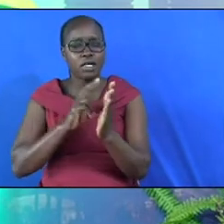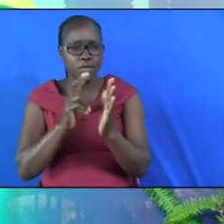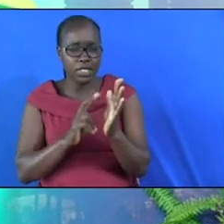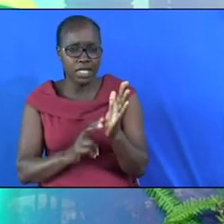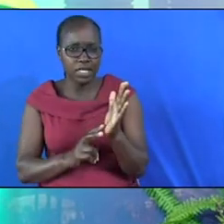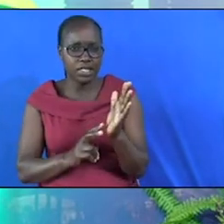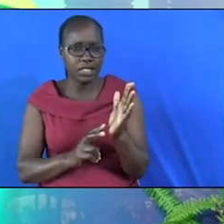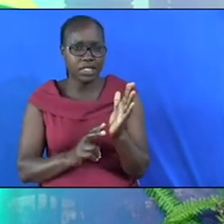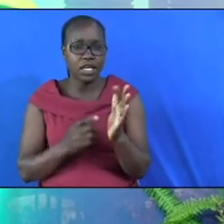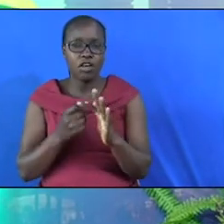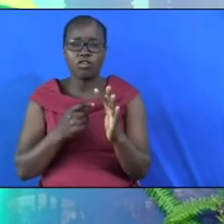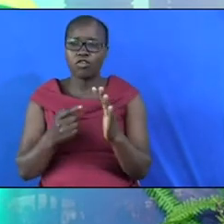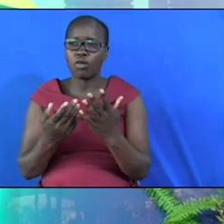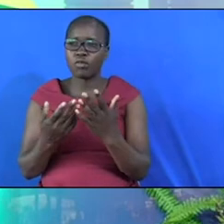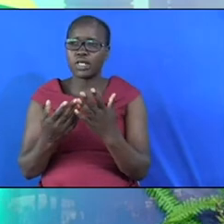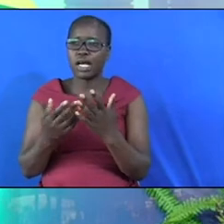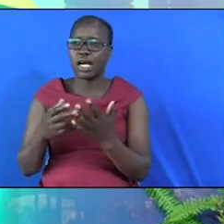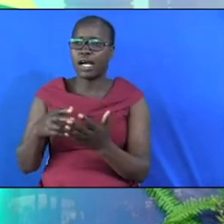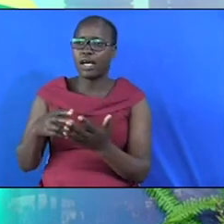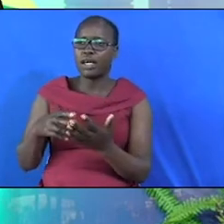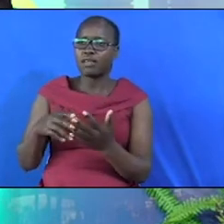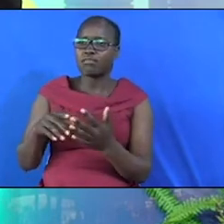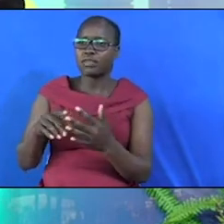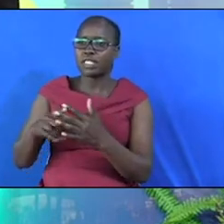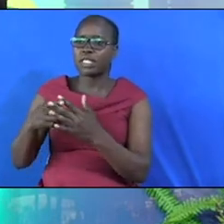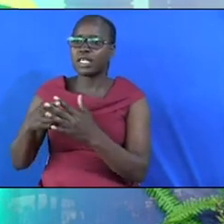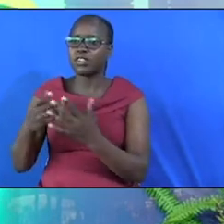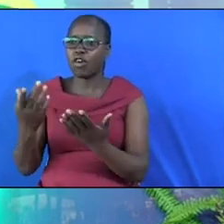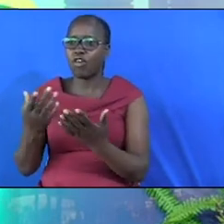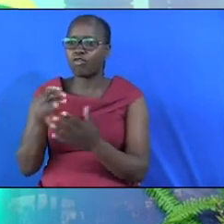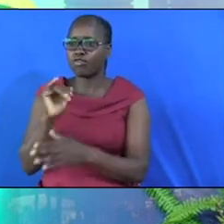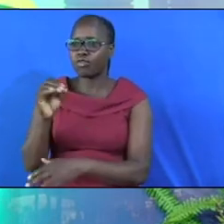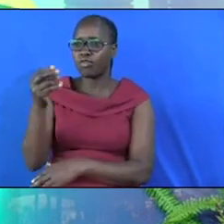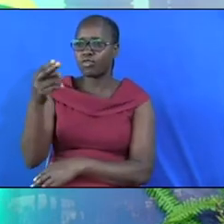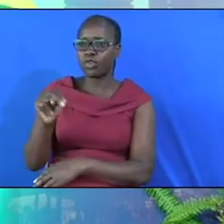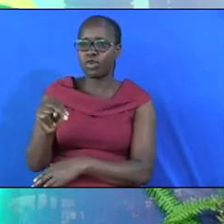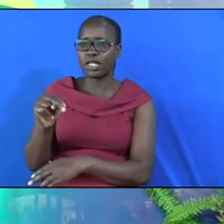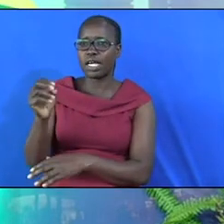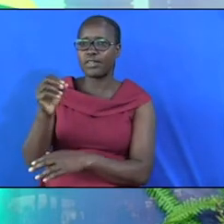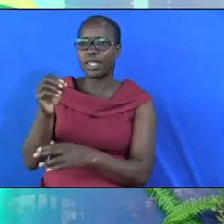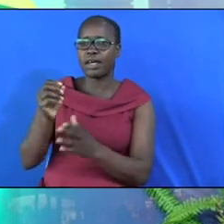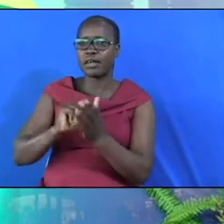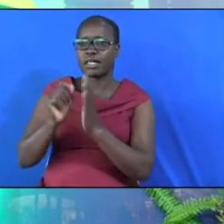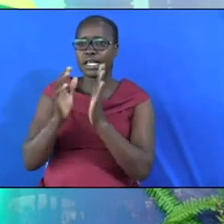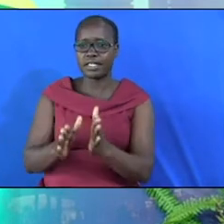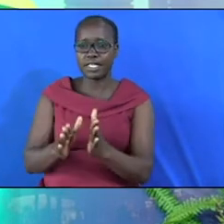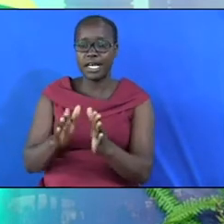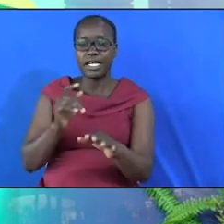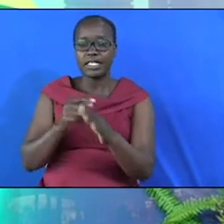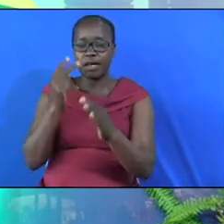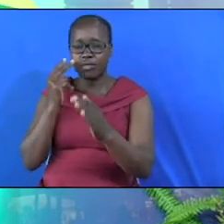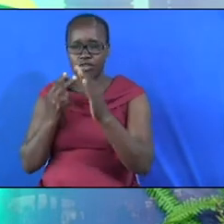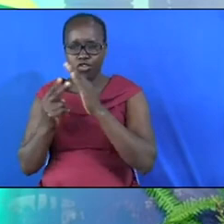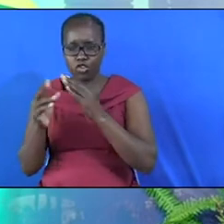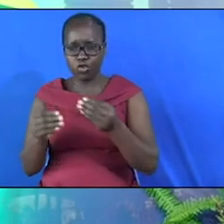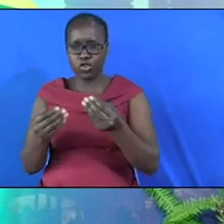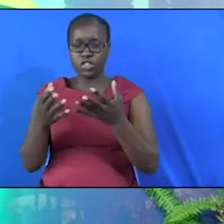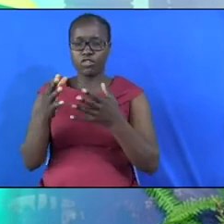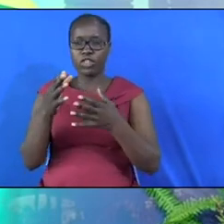read from the standpoint, not from the standpoint of John the Revelator when the vision was given